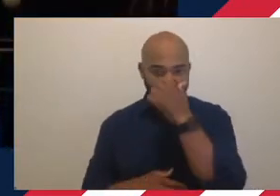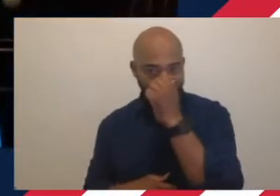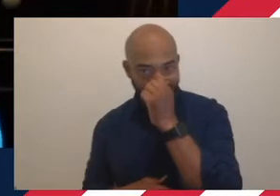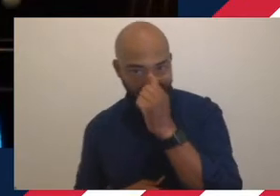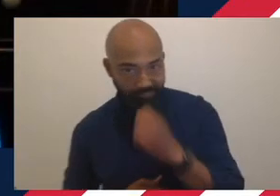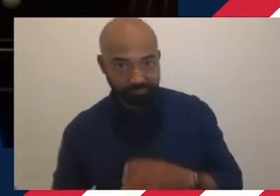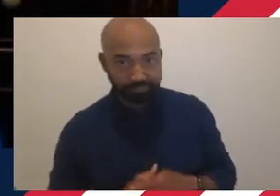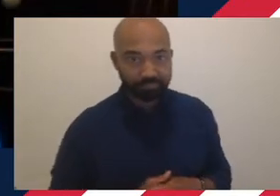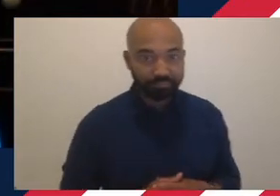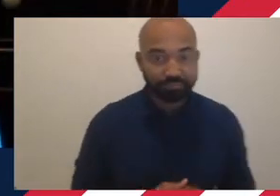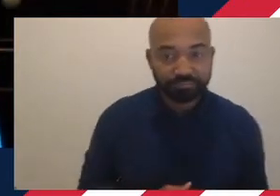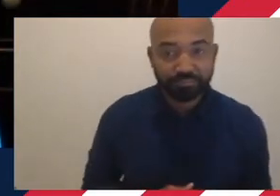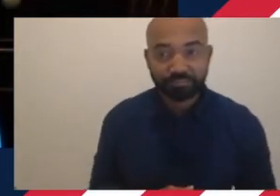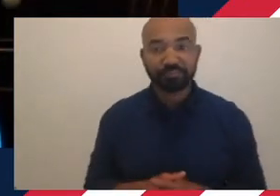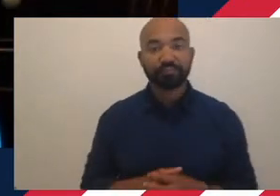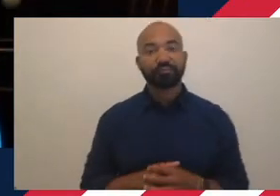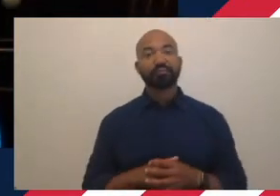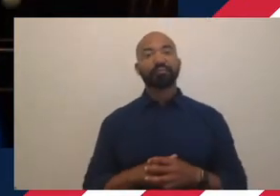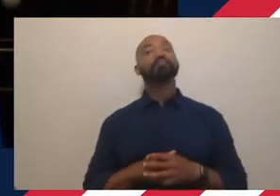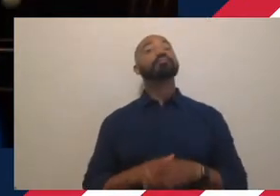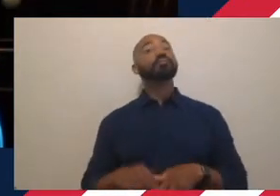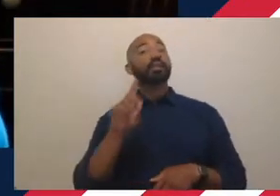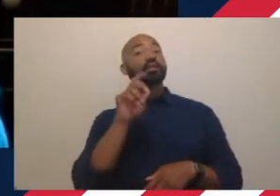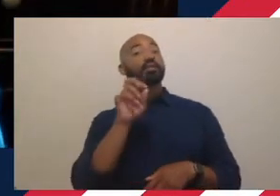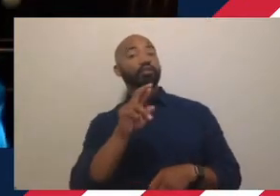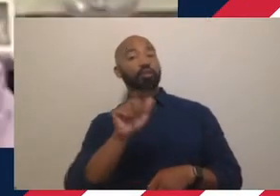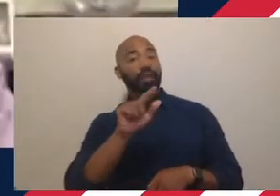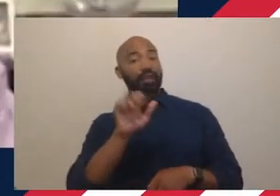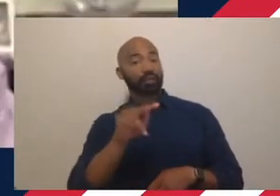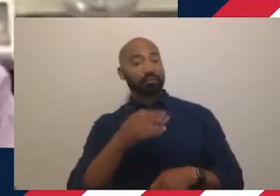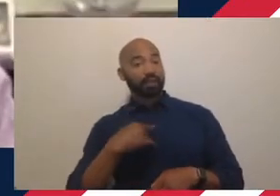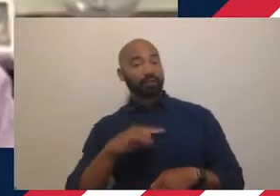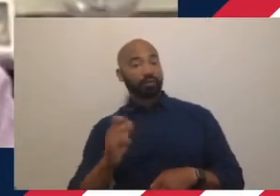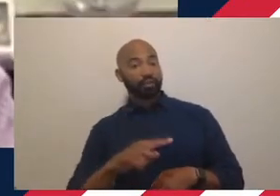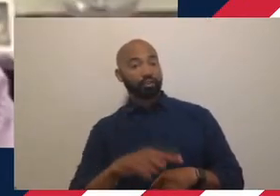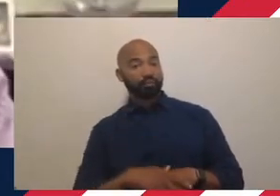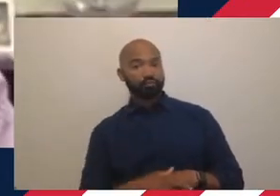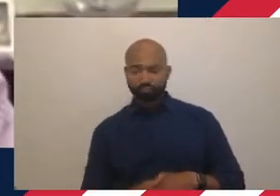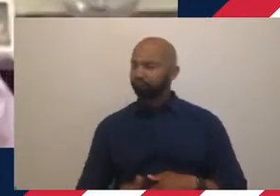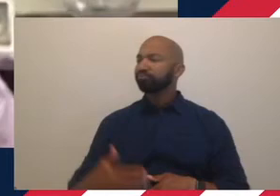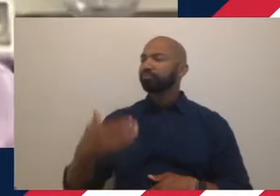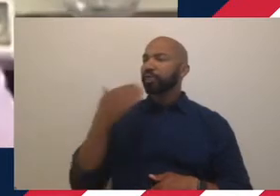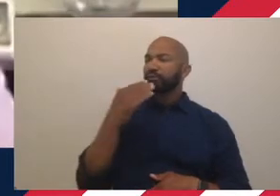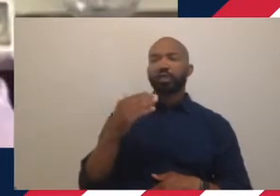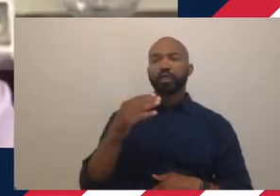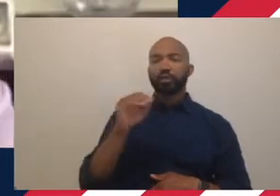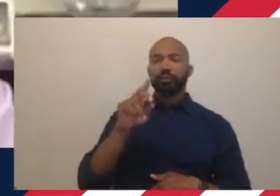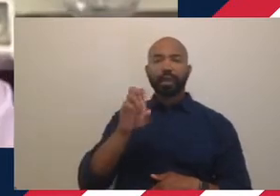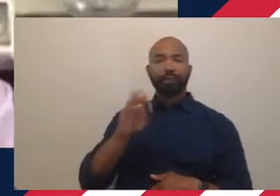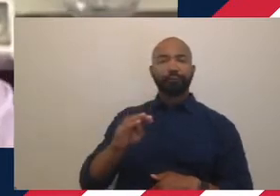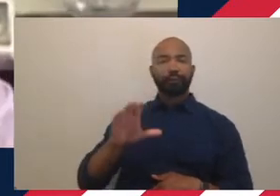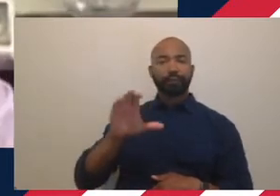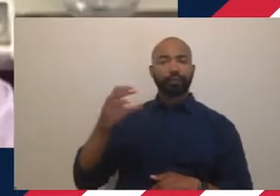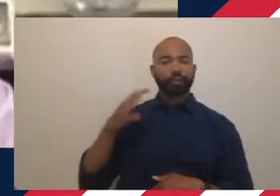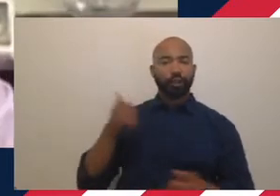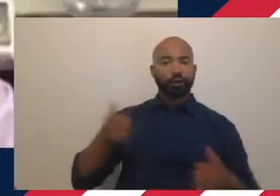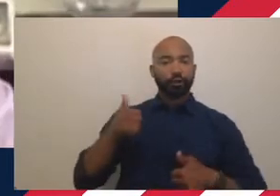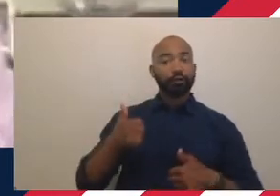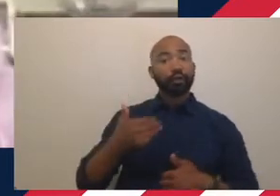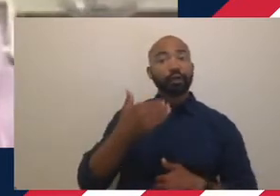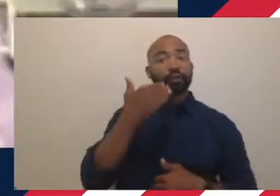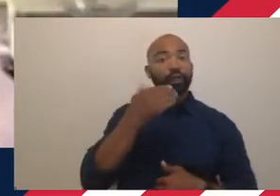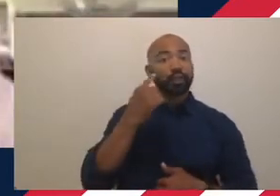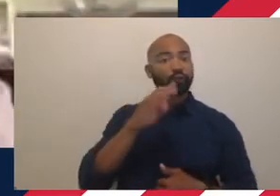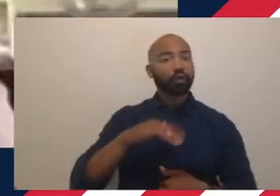Next, we have a question from Dr. Allen. Thank you, Madam Chair. Ms. Caruso, thank you for being here. Thank you for your